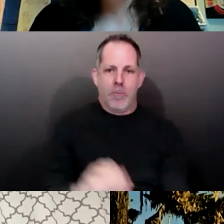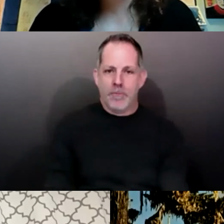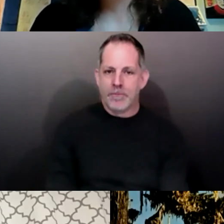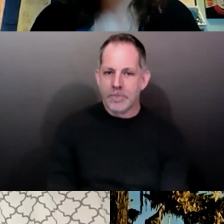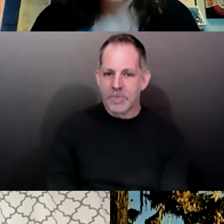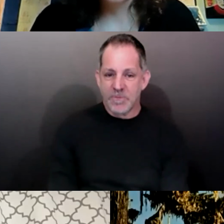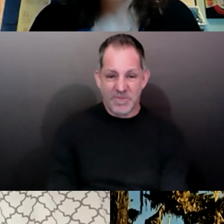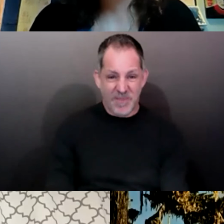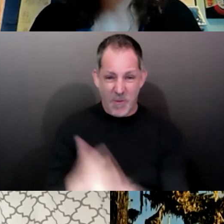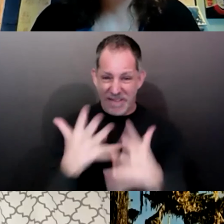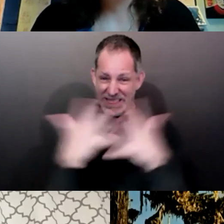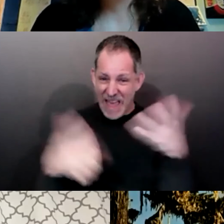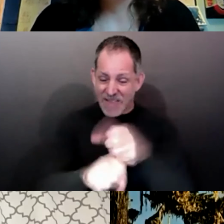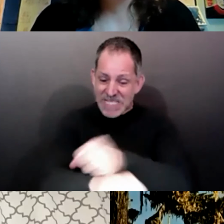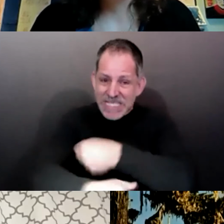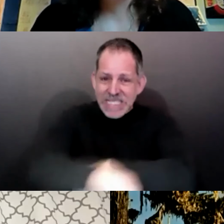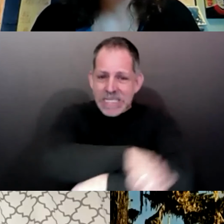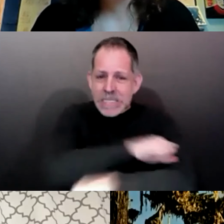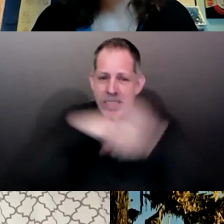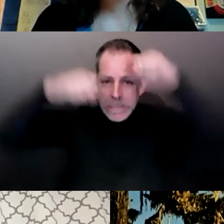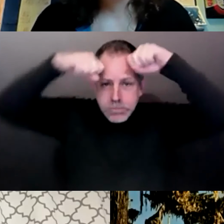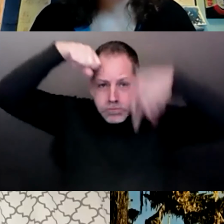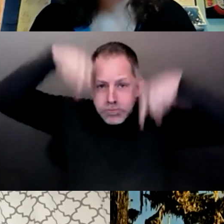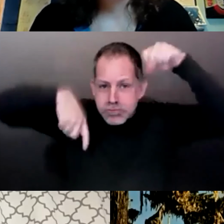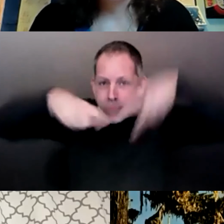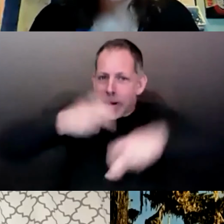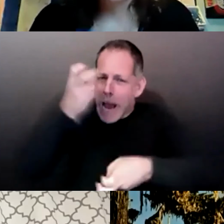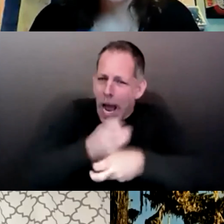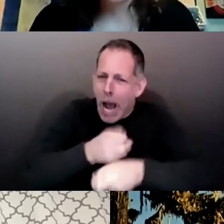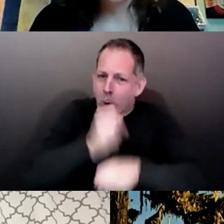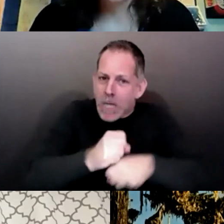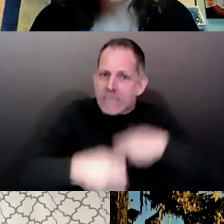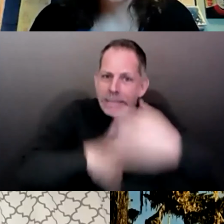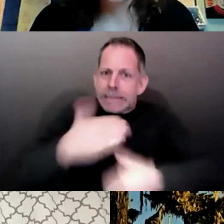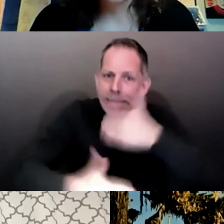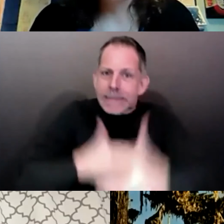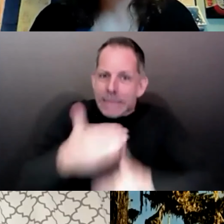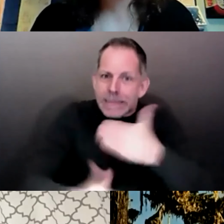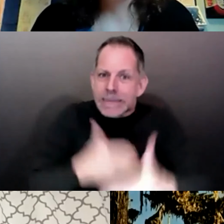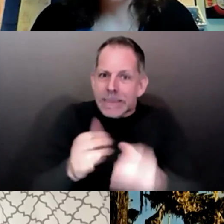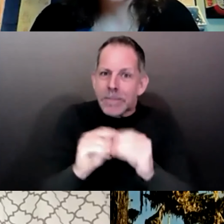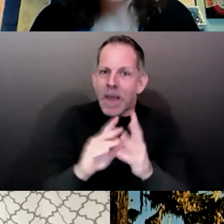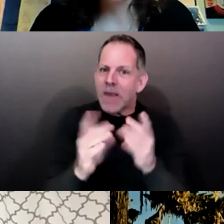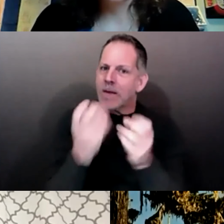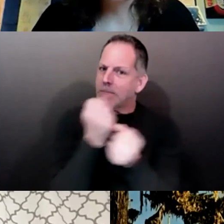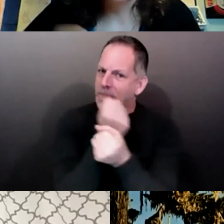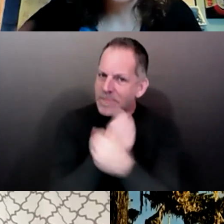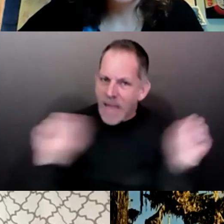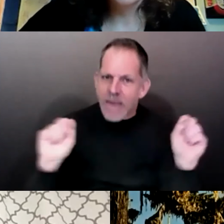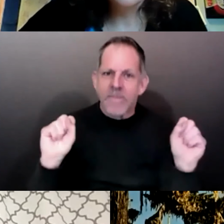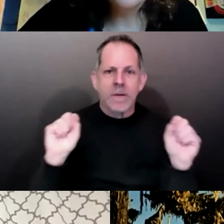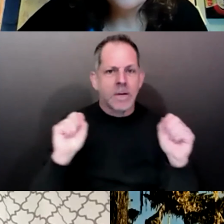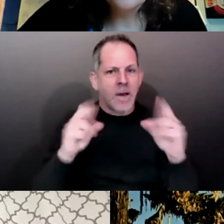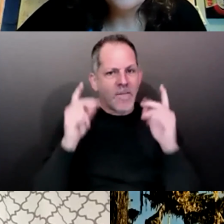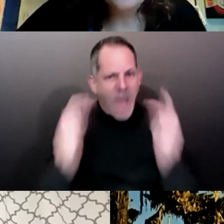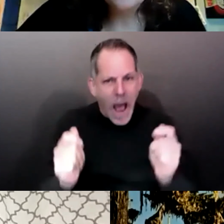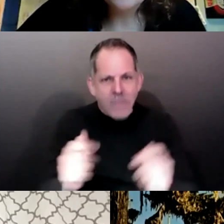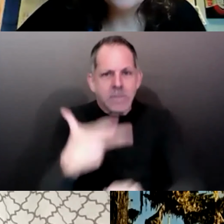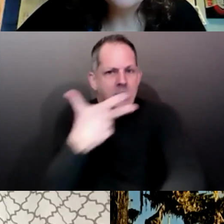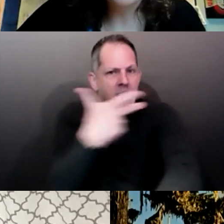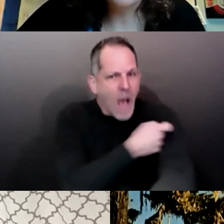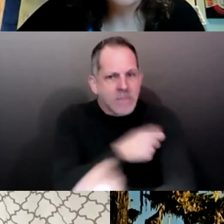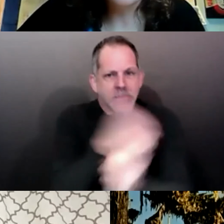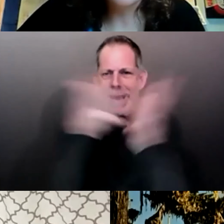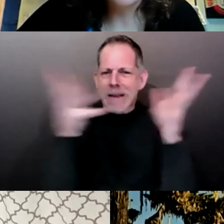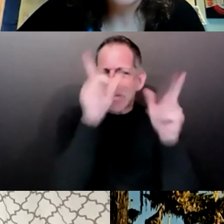focused on quickly and safely vaccinating everyone in the county who wants to be vaccinated. So thank you again for being here tonight. With